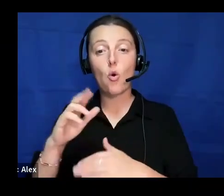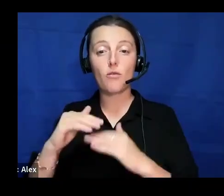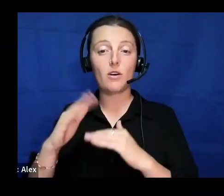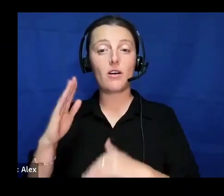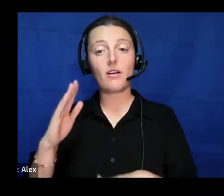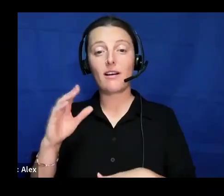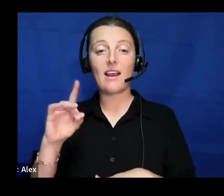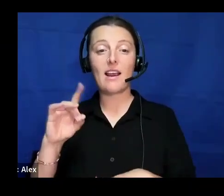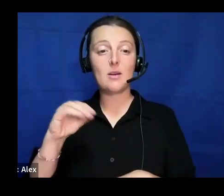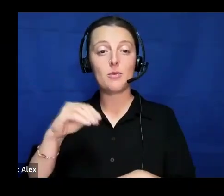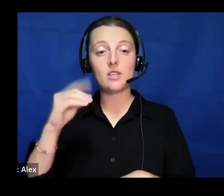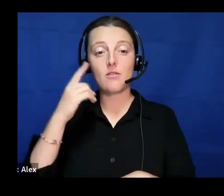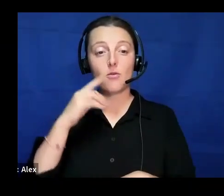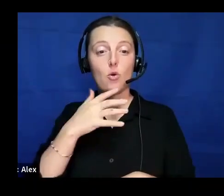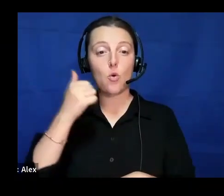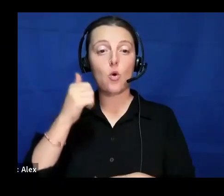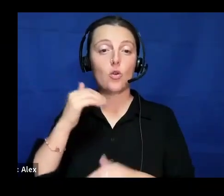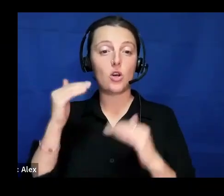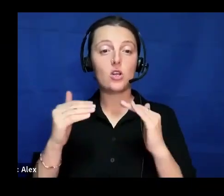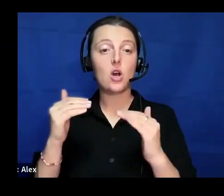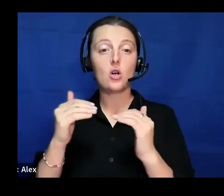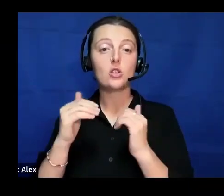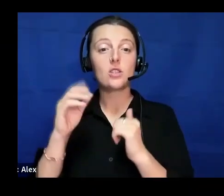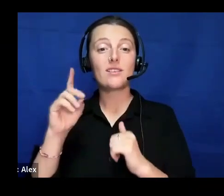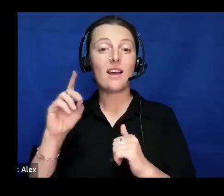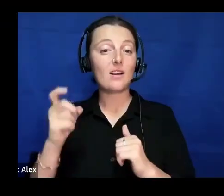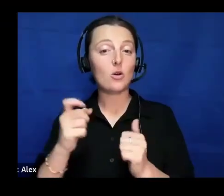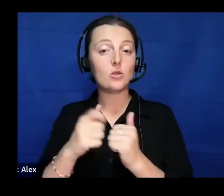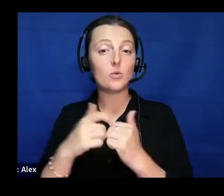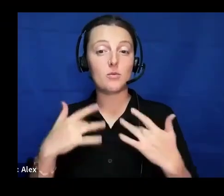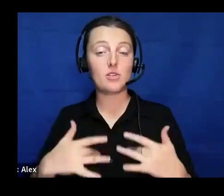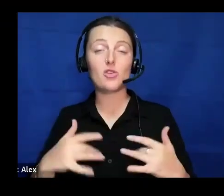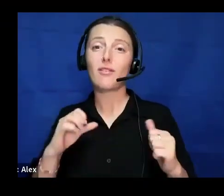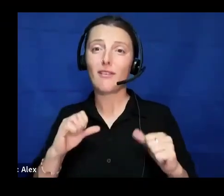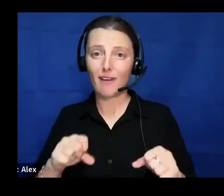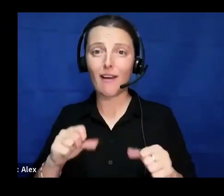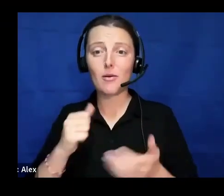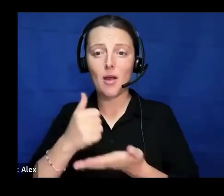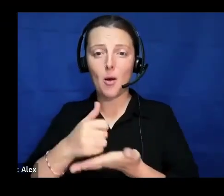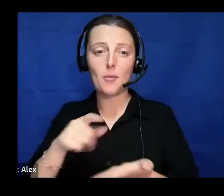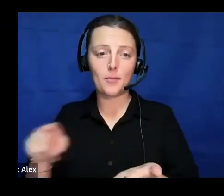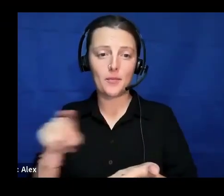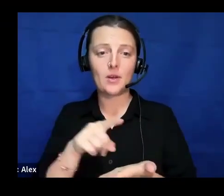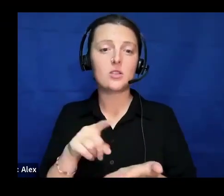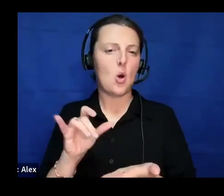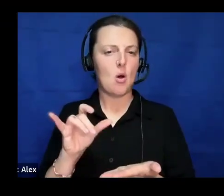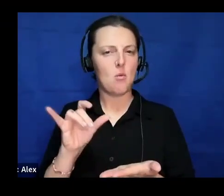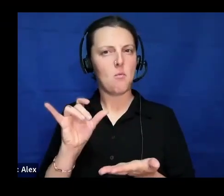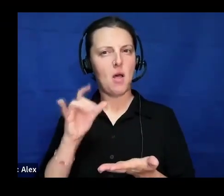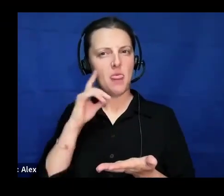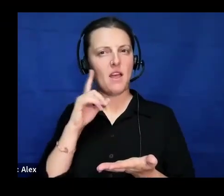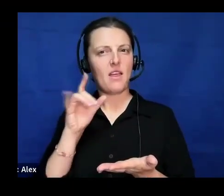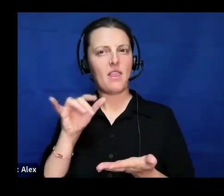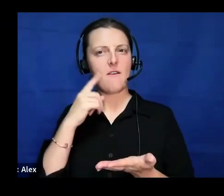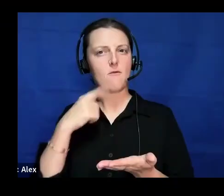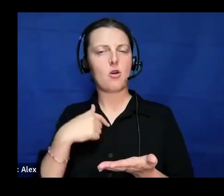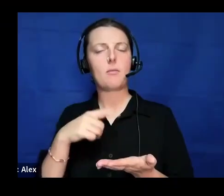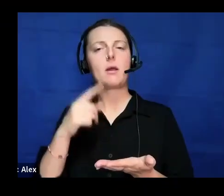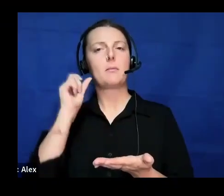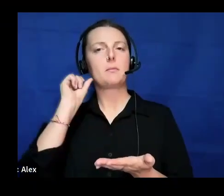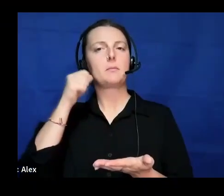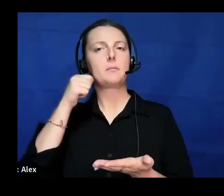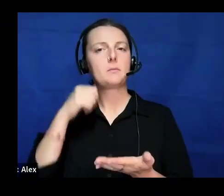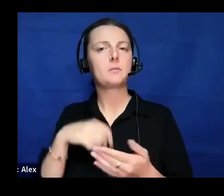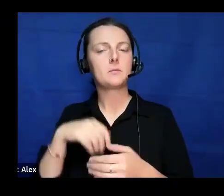were some of my highlights for today. Um, some reminders before we close out. Like